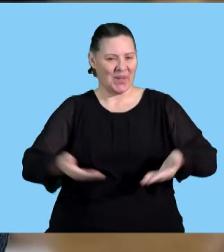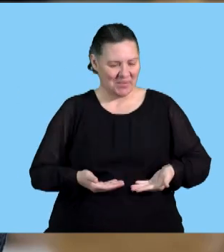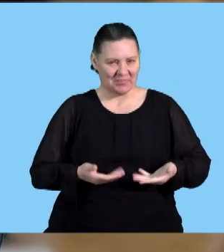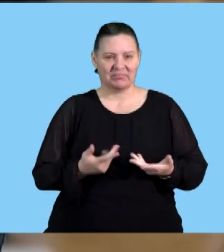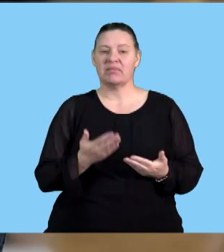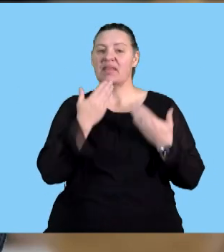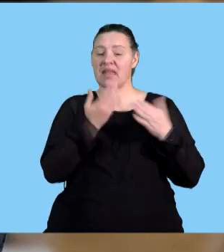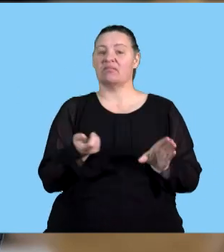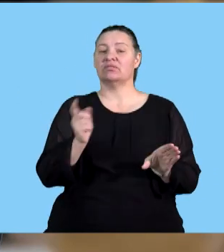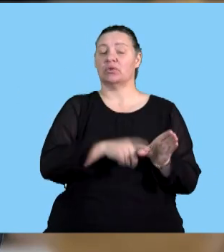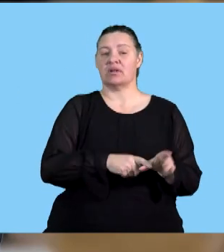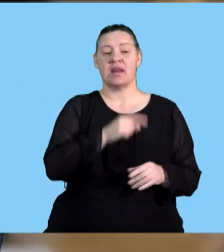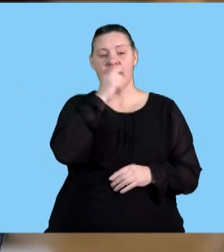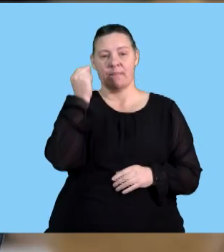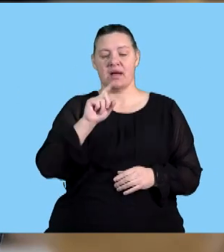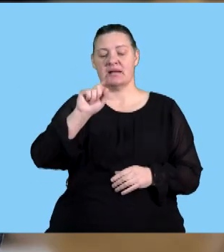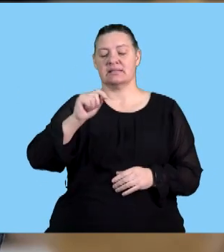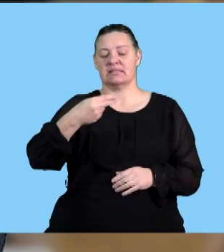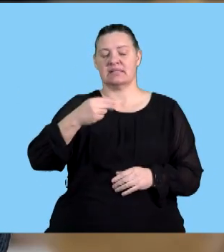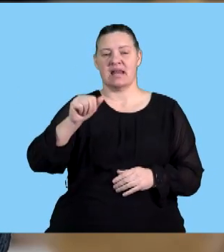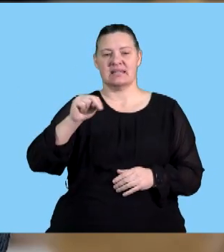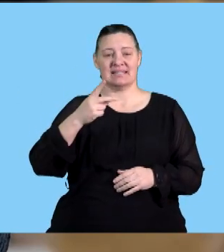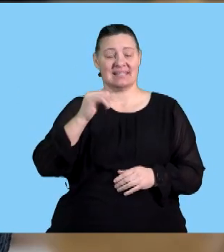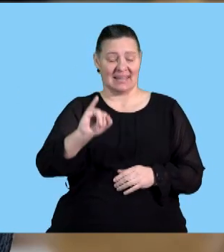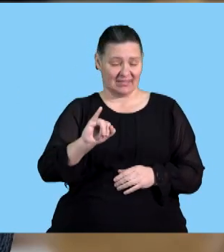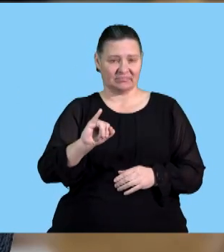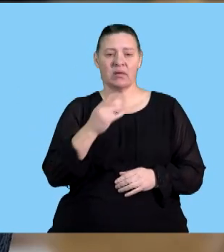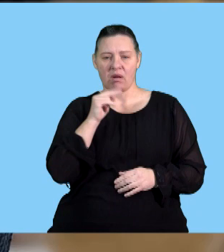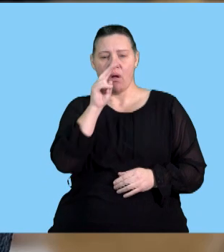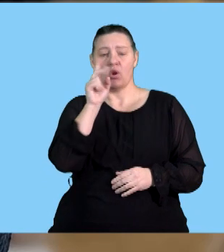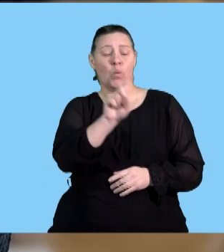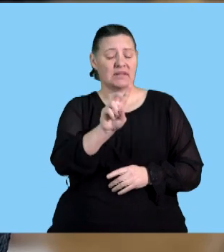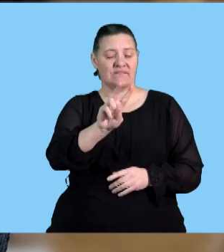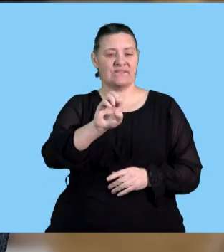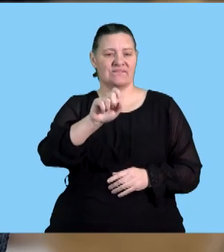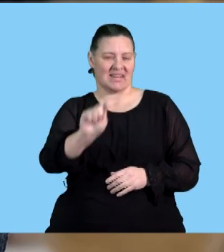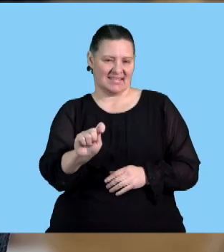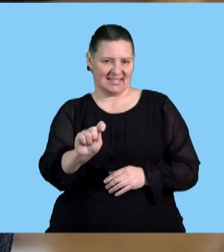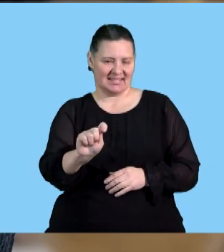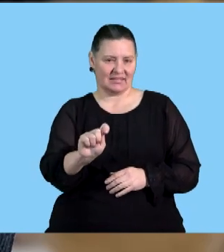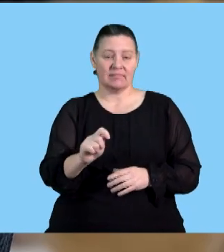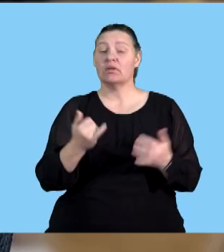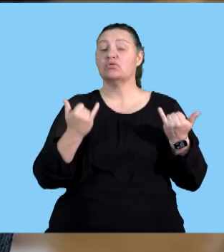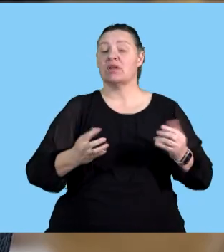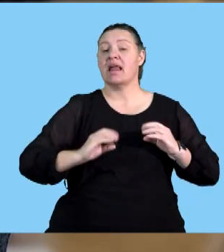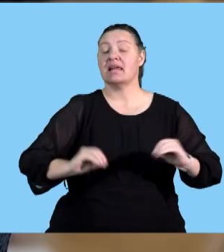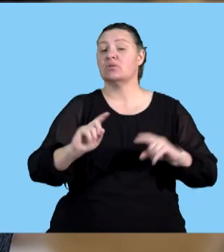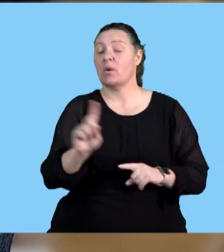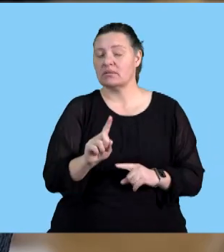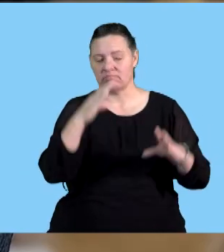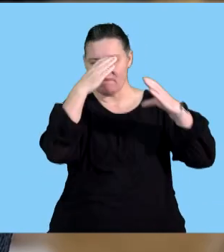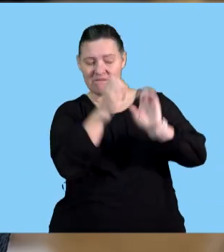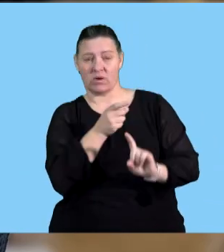Welcome everyone and thank you for joining me. My name is Tandin Tlapo and today we will be looking at VAT, whereby